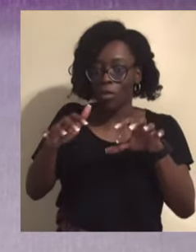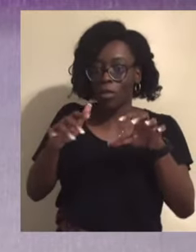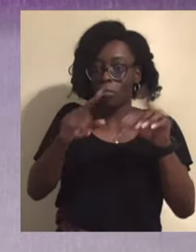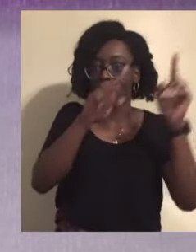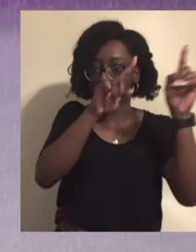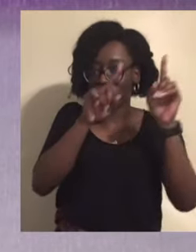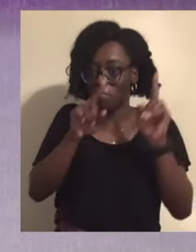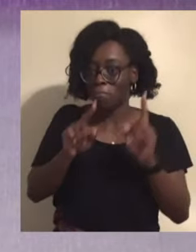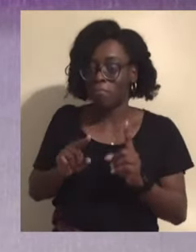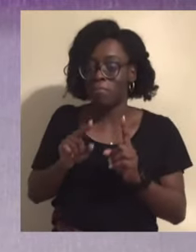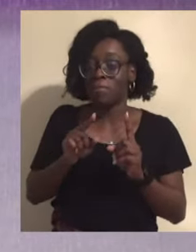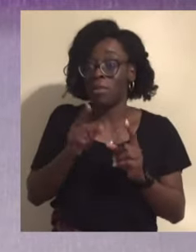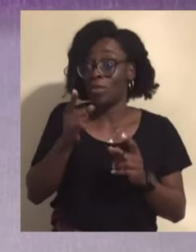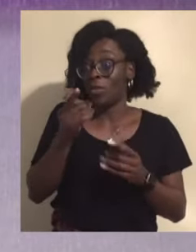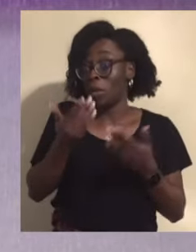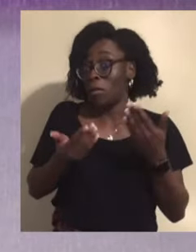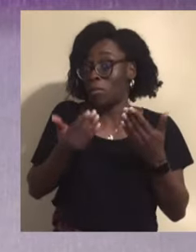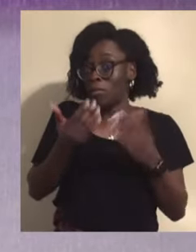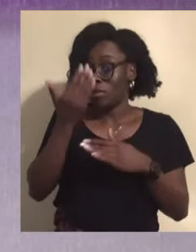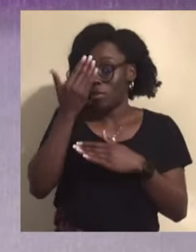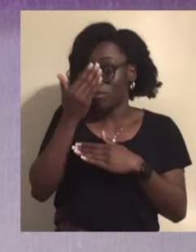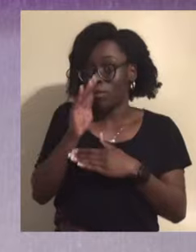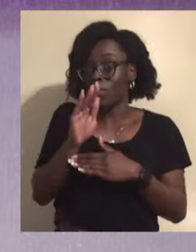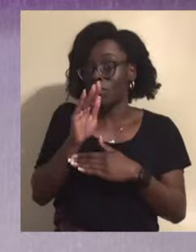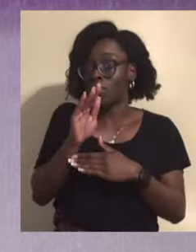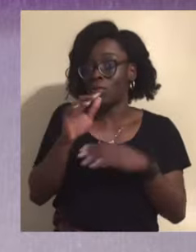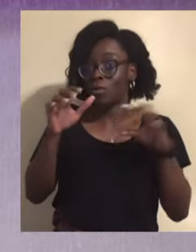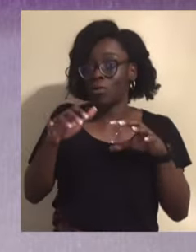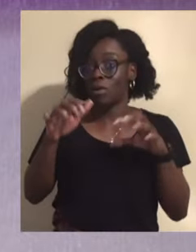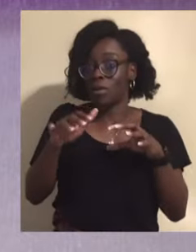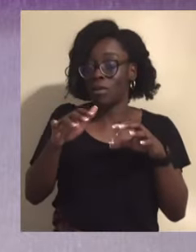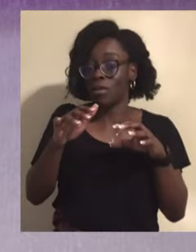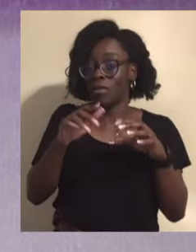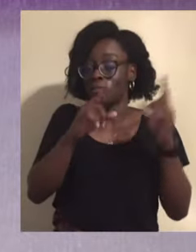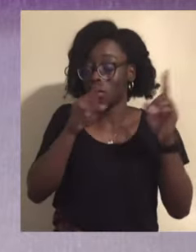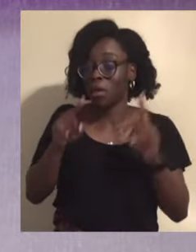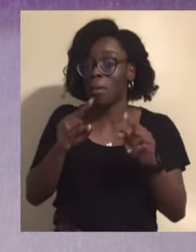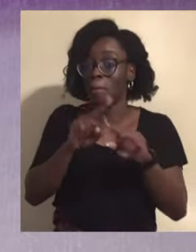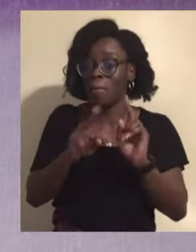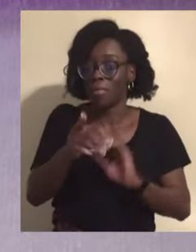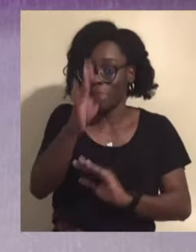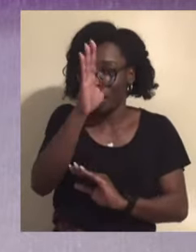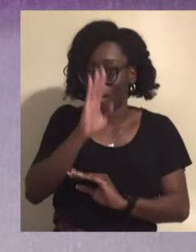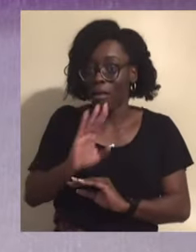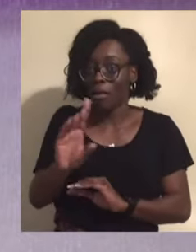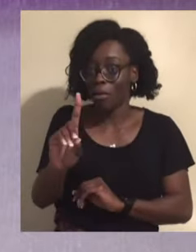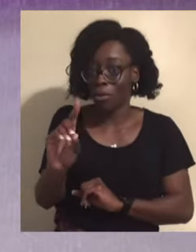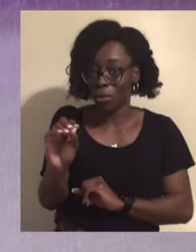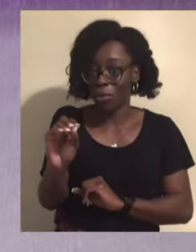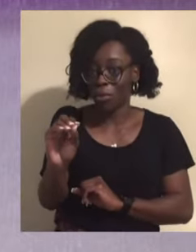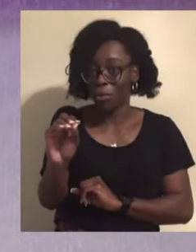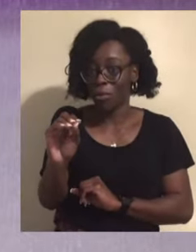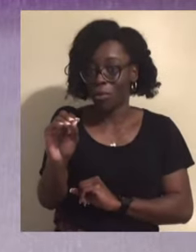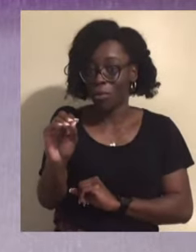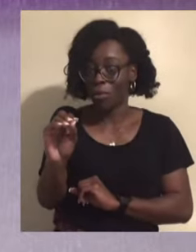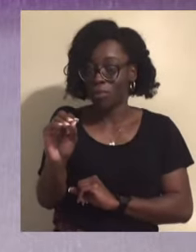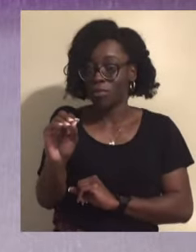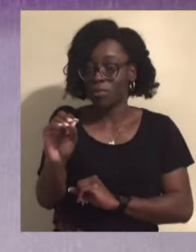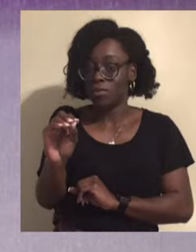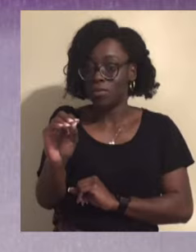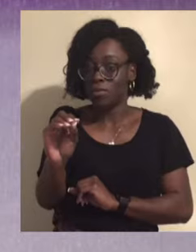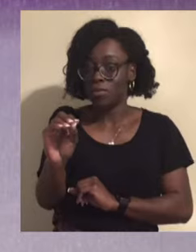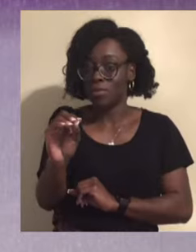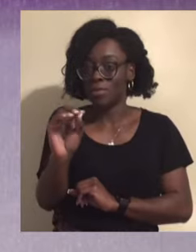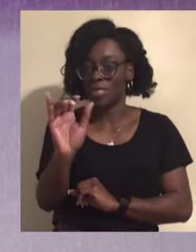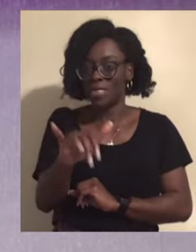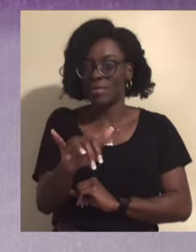is going to come, but God does. So he tells you to start building because he knows heaven